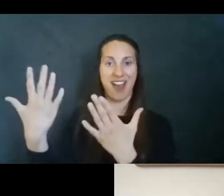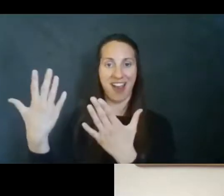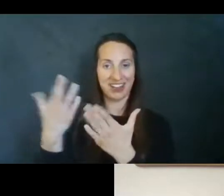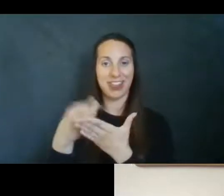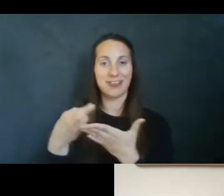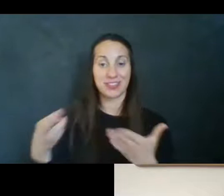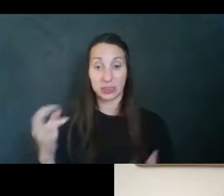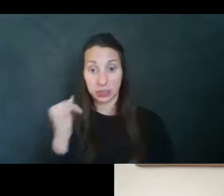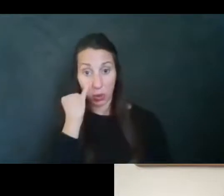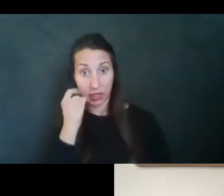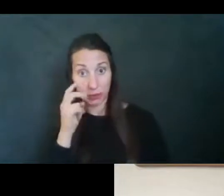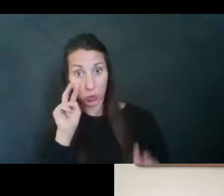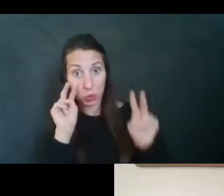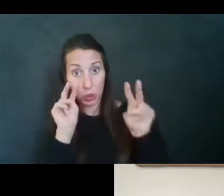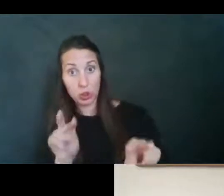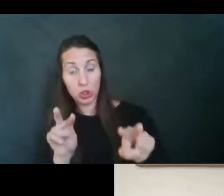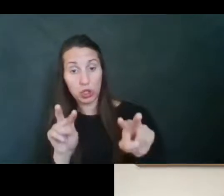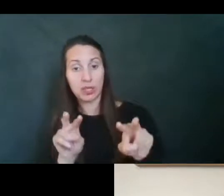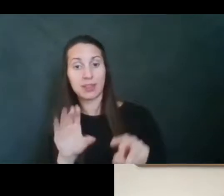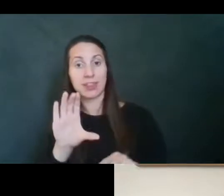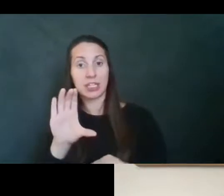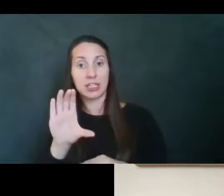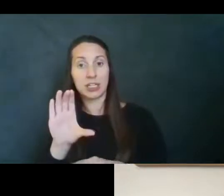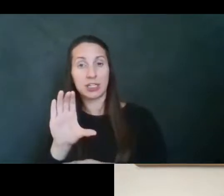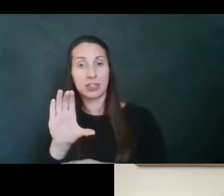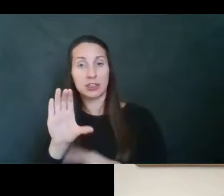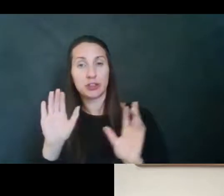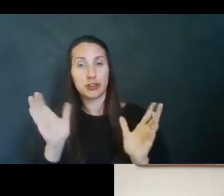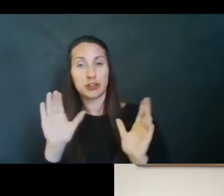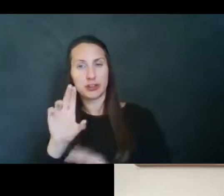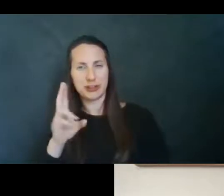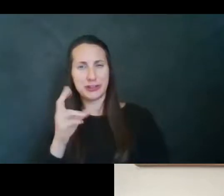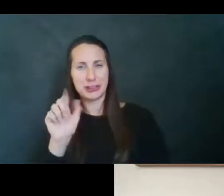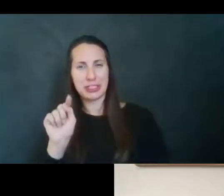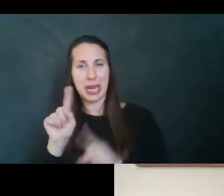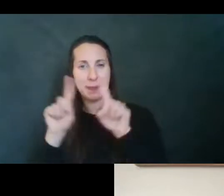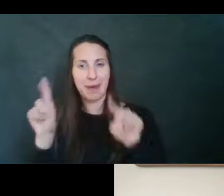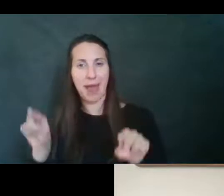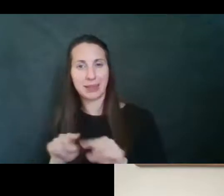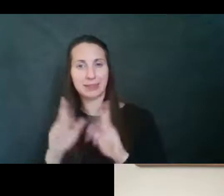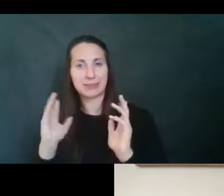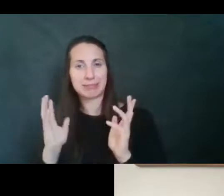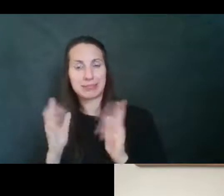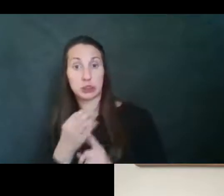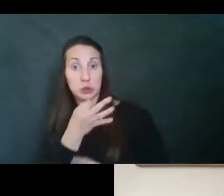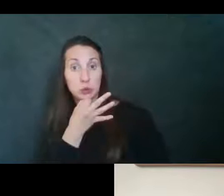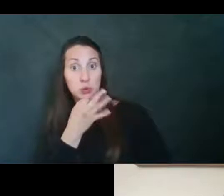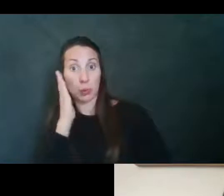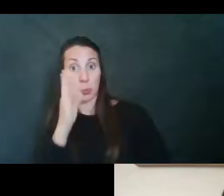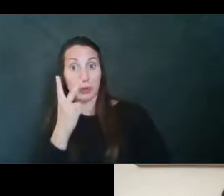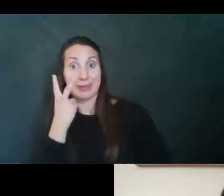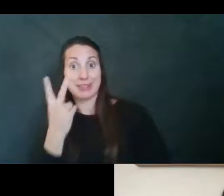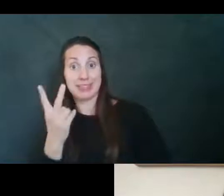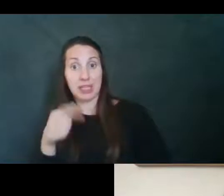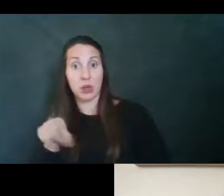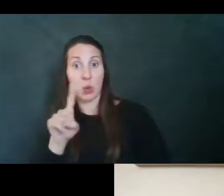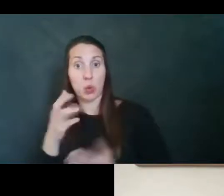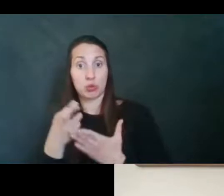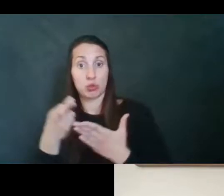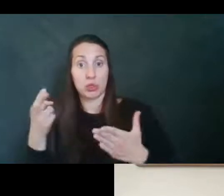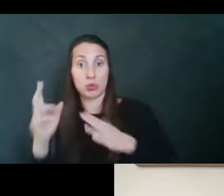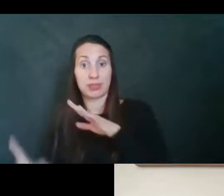chat box in about 10 seconds, you will see those resources appear. So give me